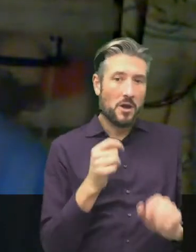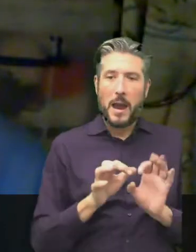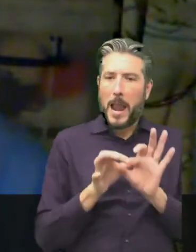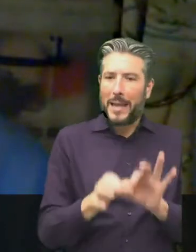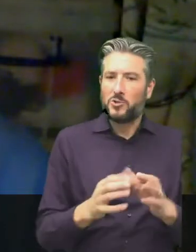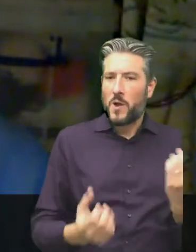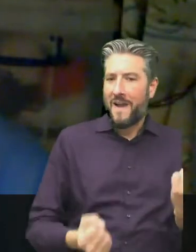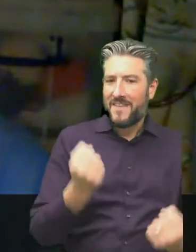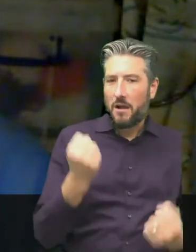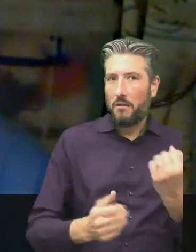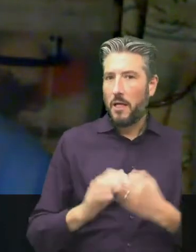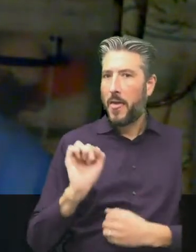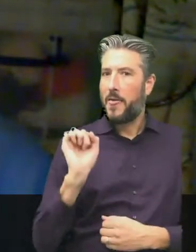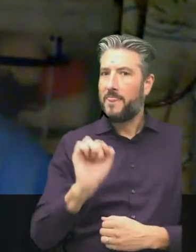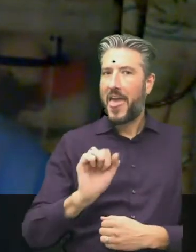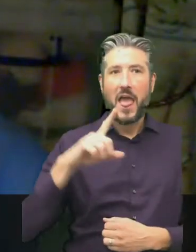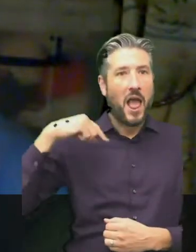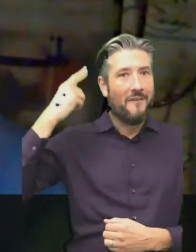threshold?